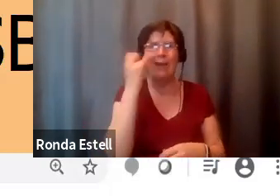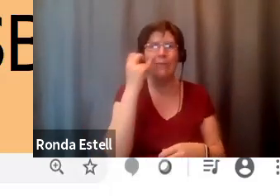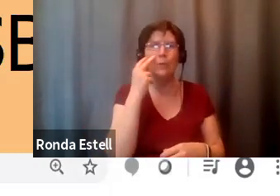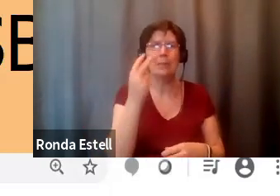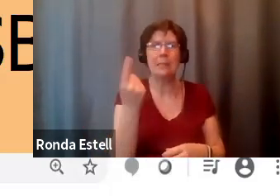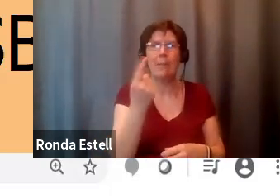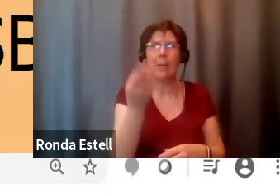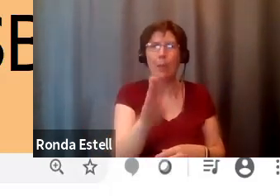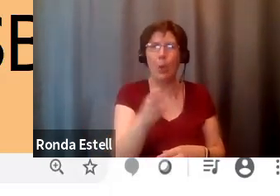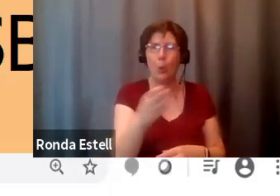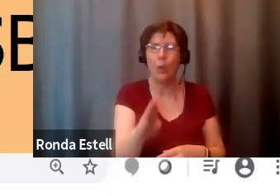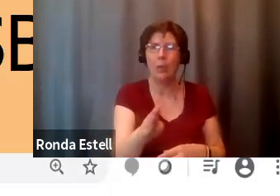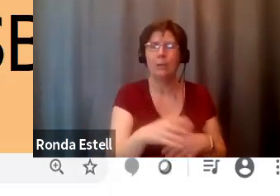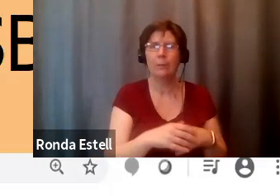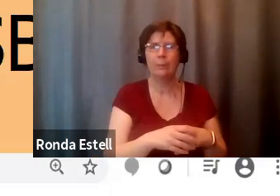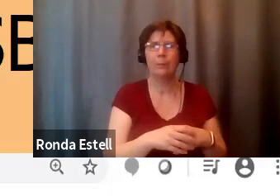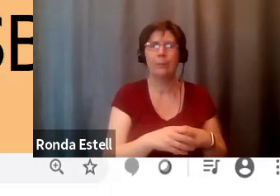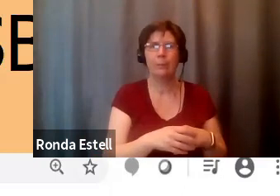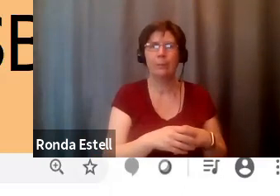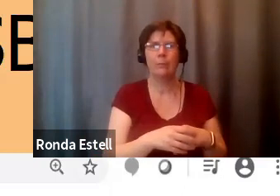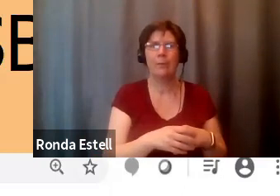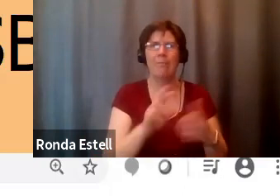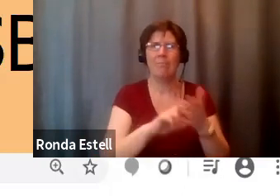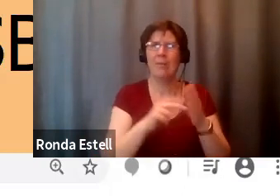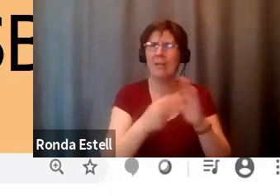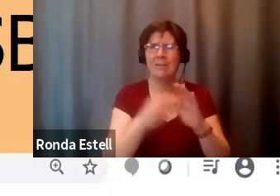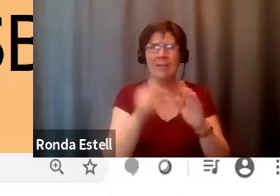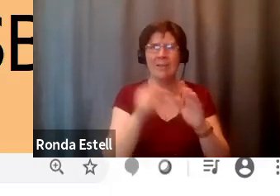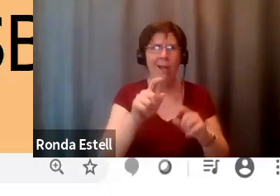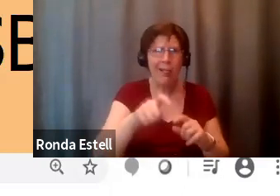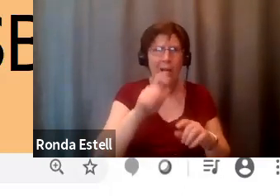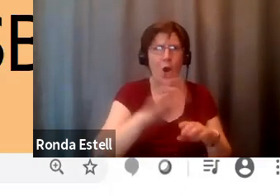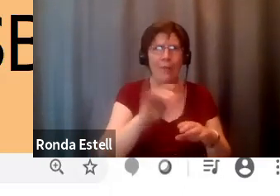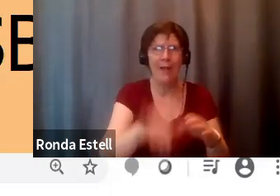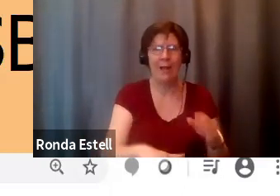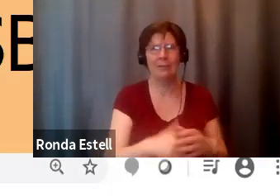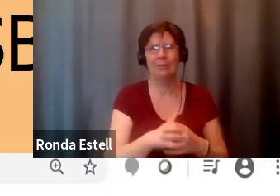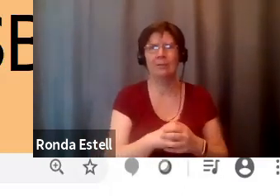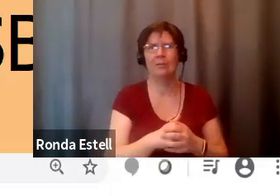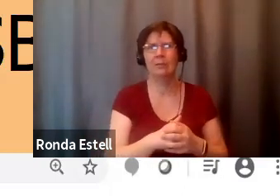something blue, it means you can click on it